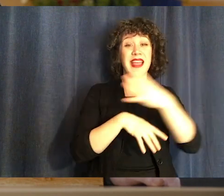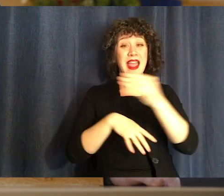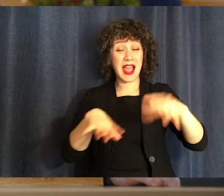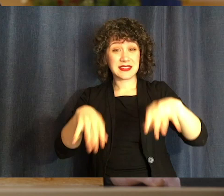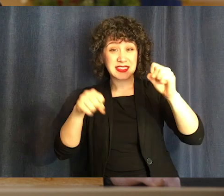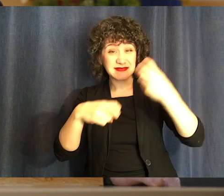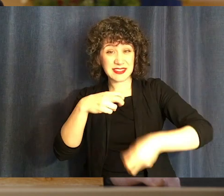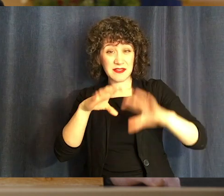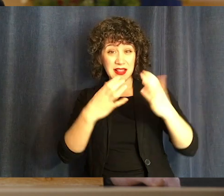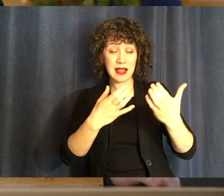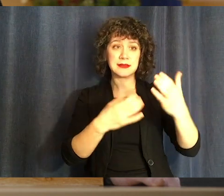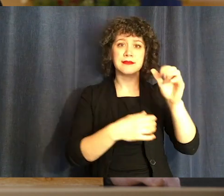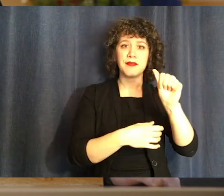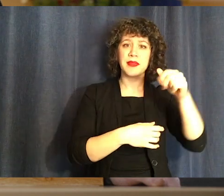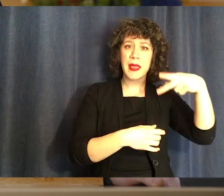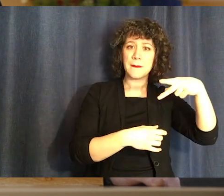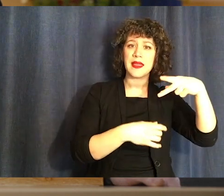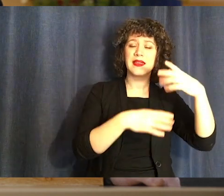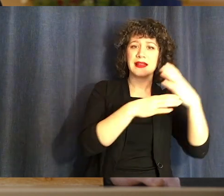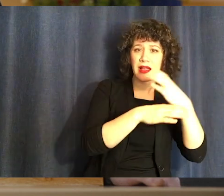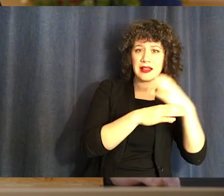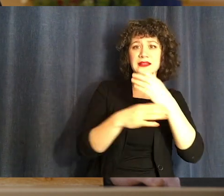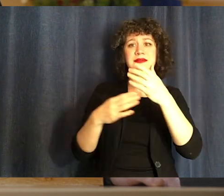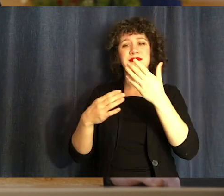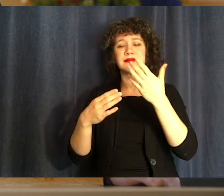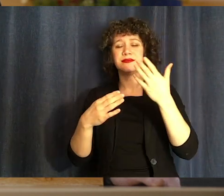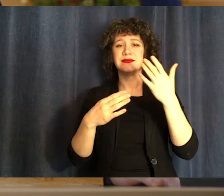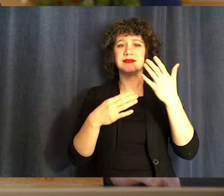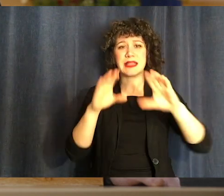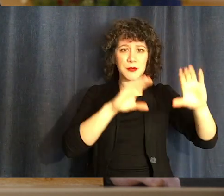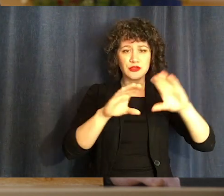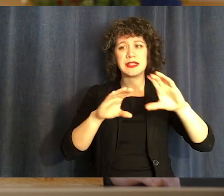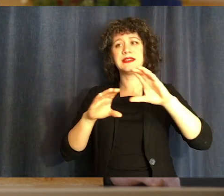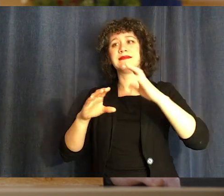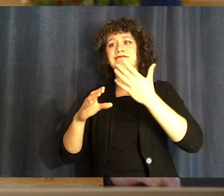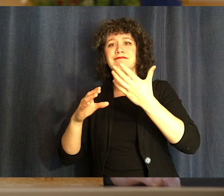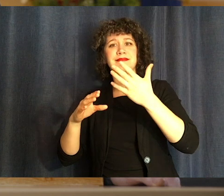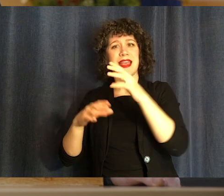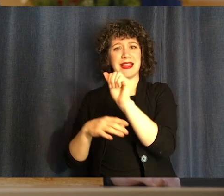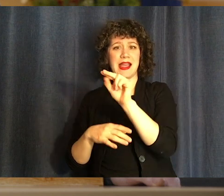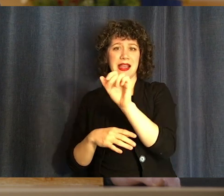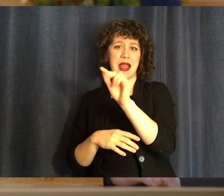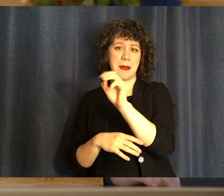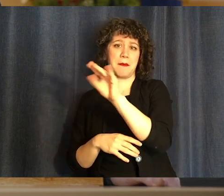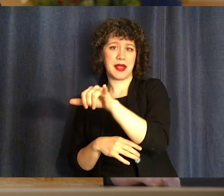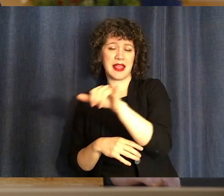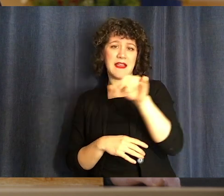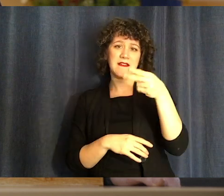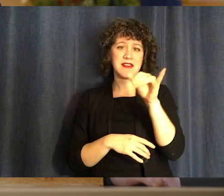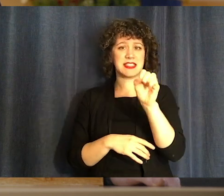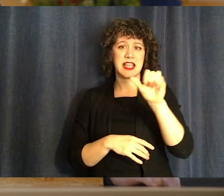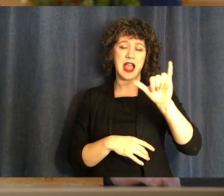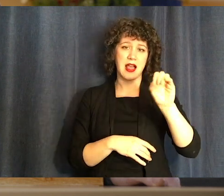College Composition, and Anatomy and Physiology. Now it is time to move on to bigger and better things. Here are some examples